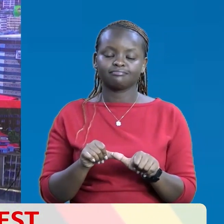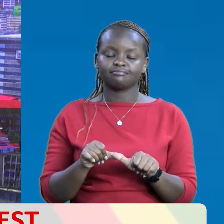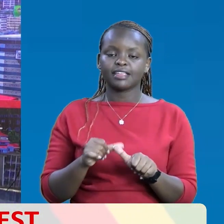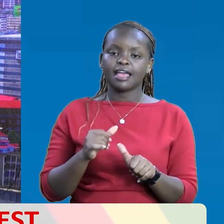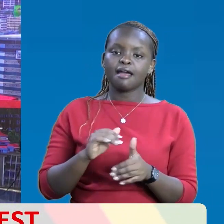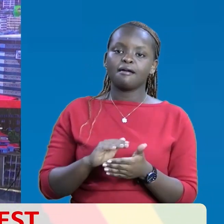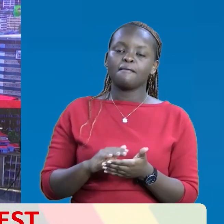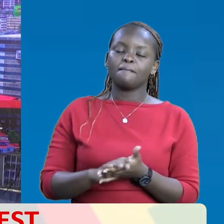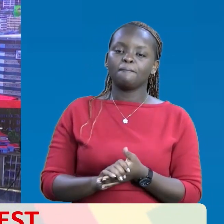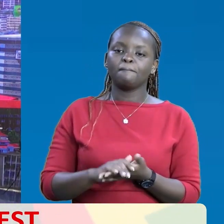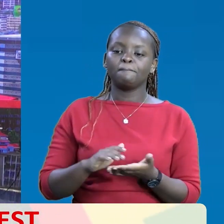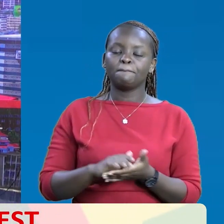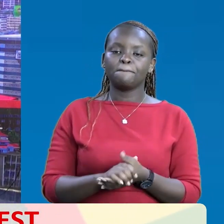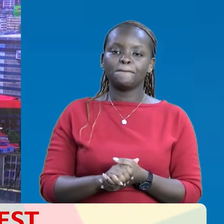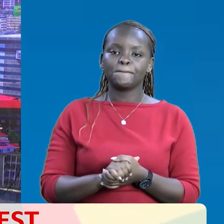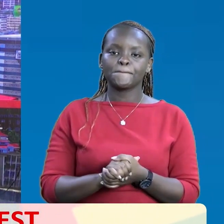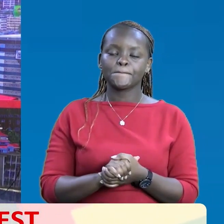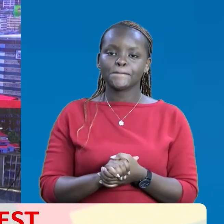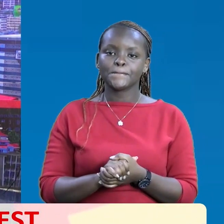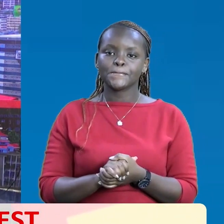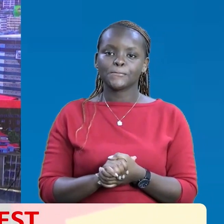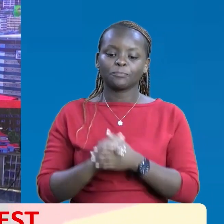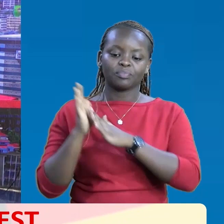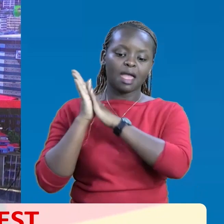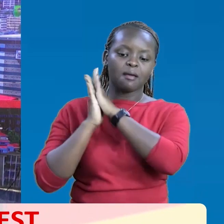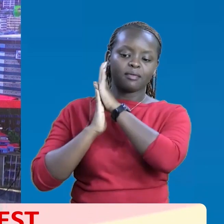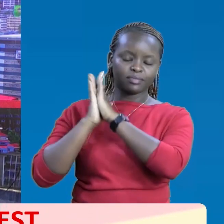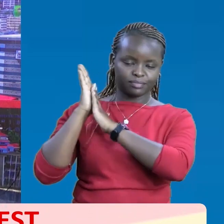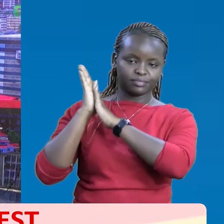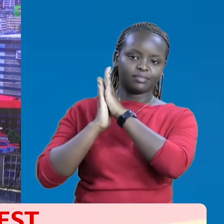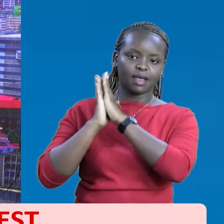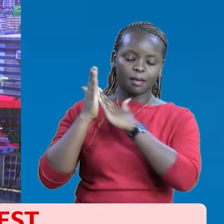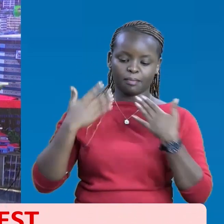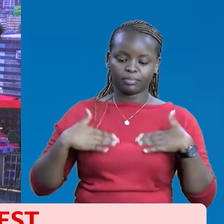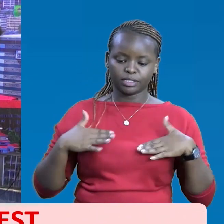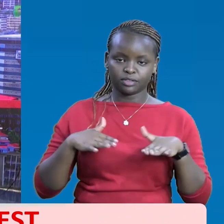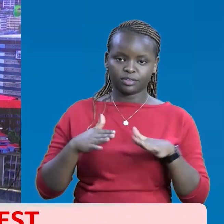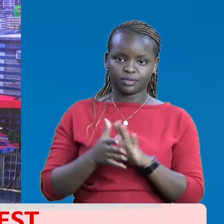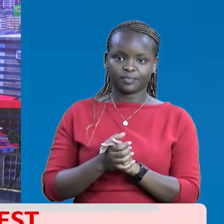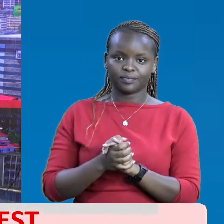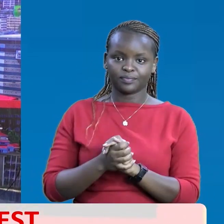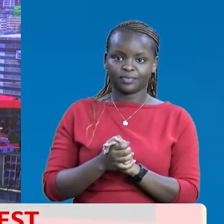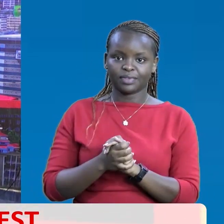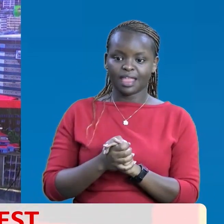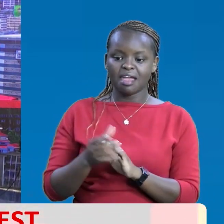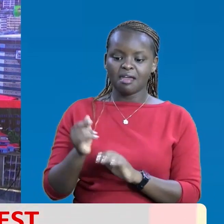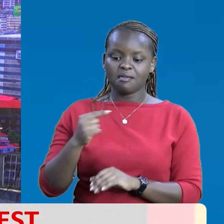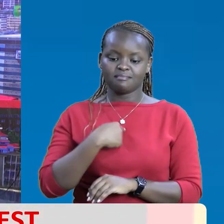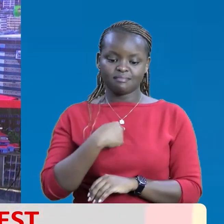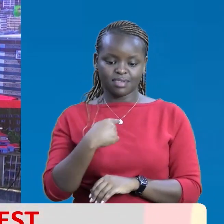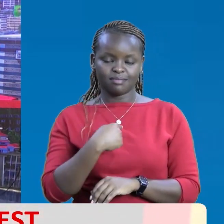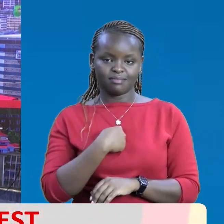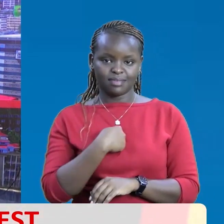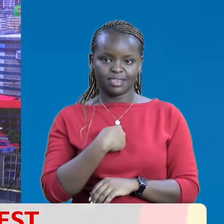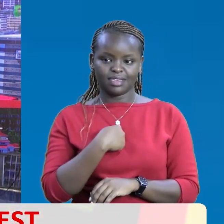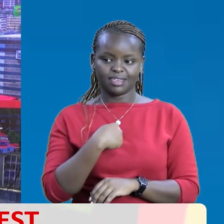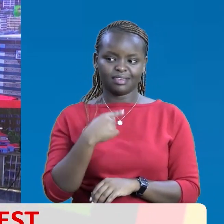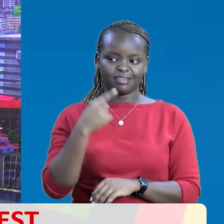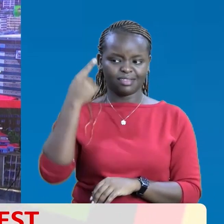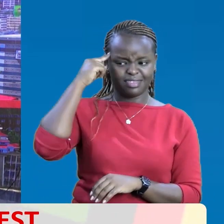yeah. Every time we come across a Rastafari, ukisikia wanasema ati I and I, what hiyo I and I ni